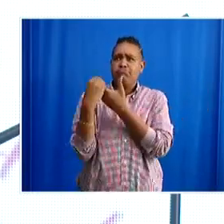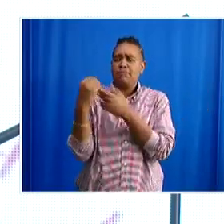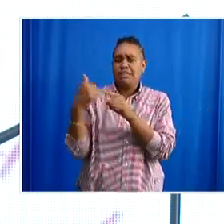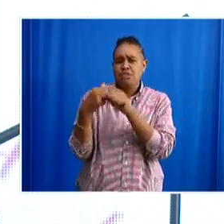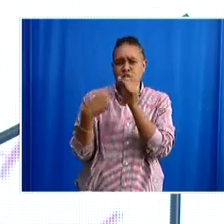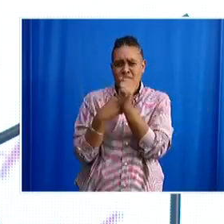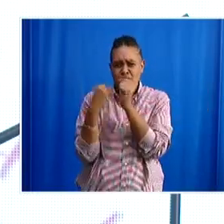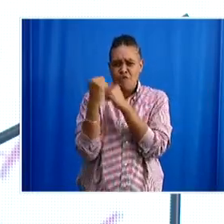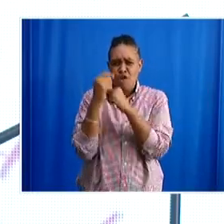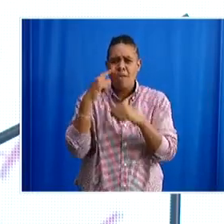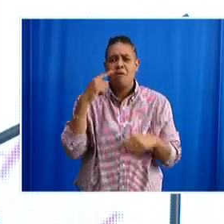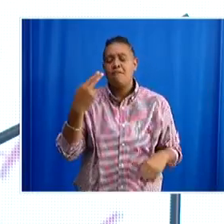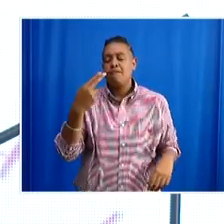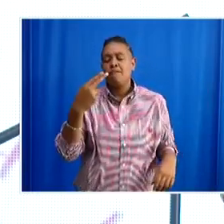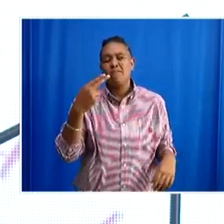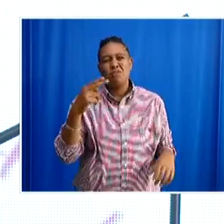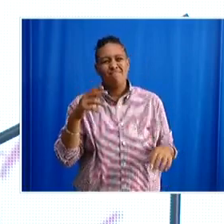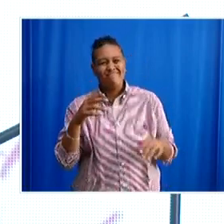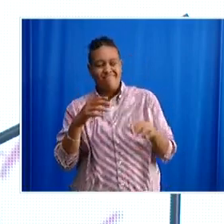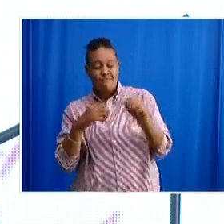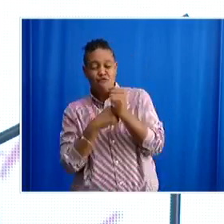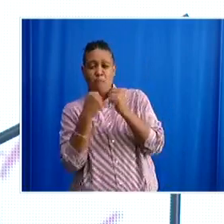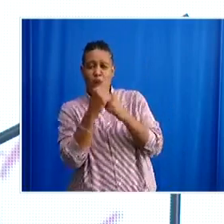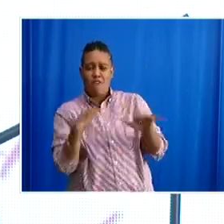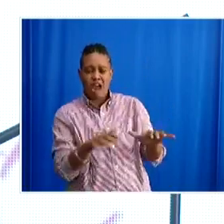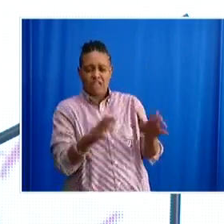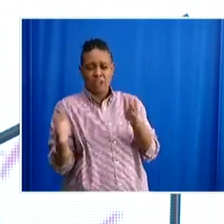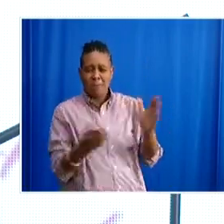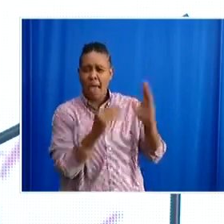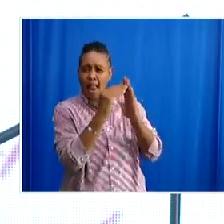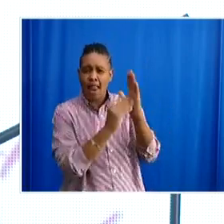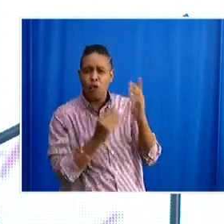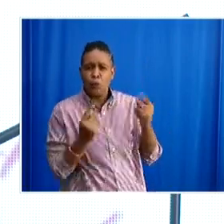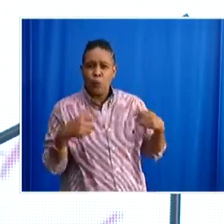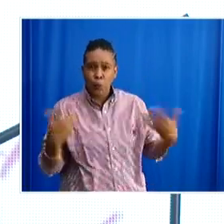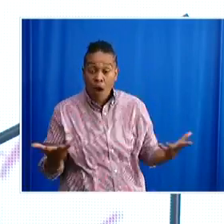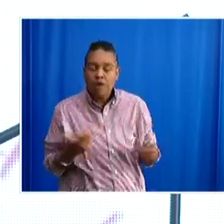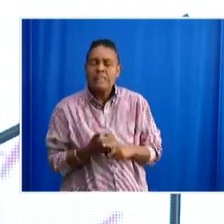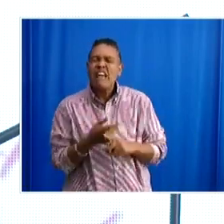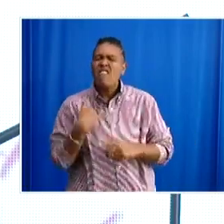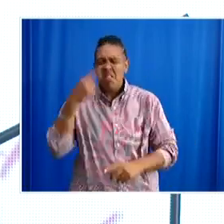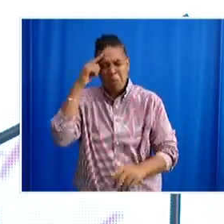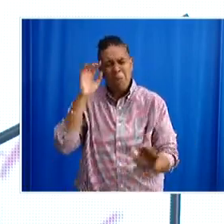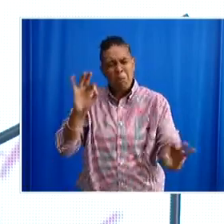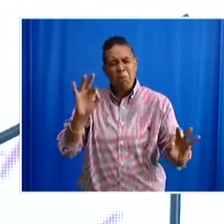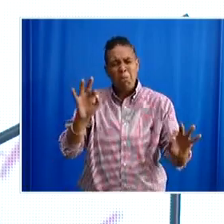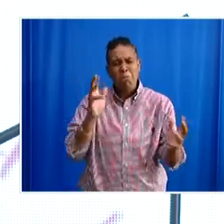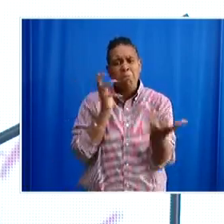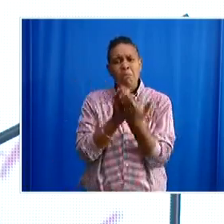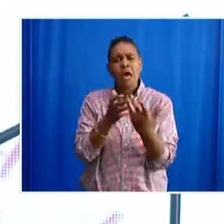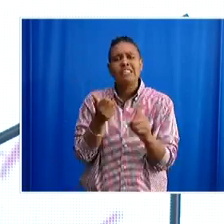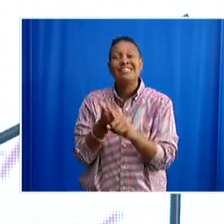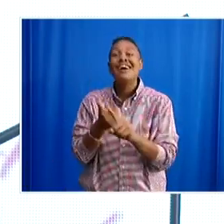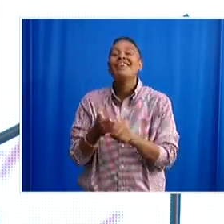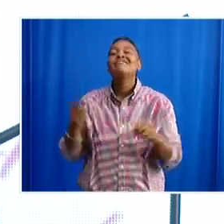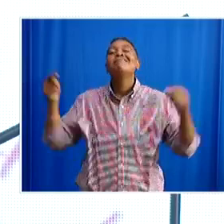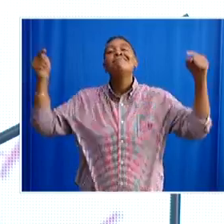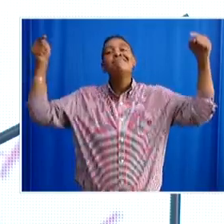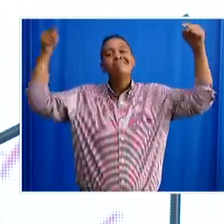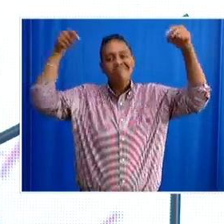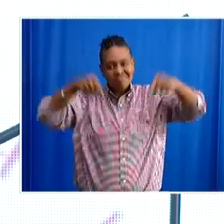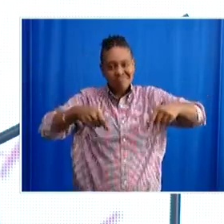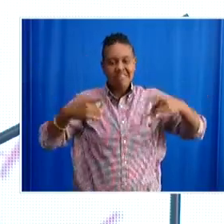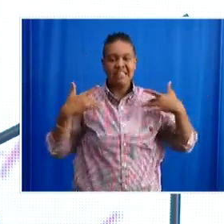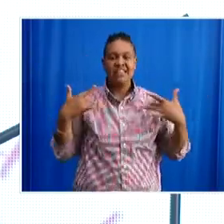framing of the Hyogo Framework of Action. So I think it is fitting that the regional platform comes home to be hosted